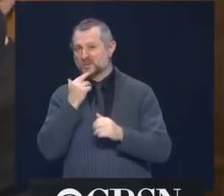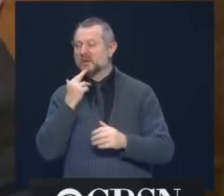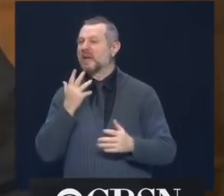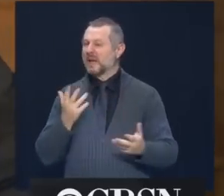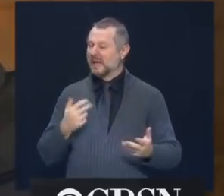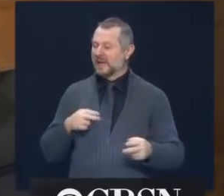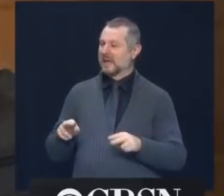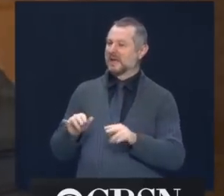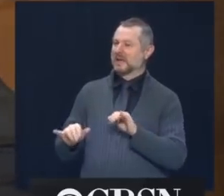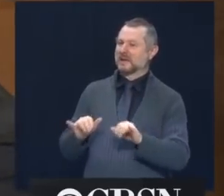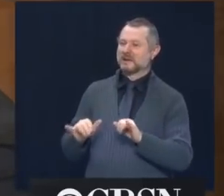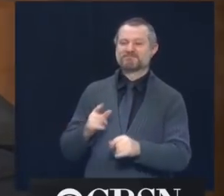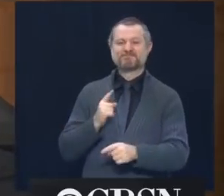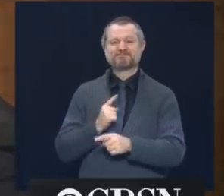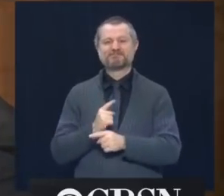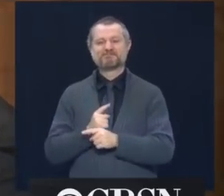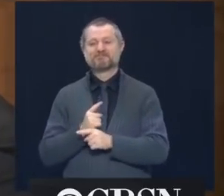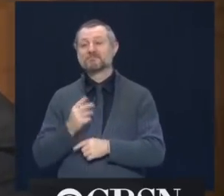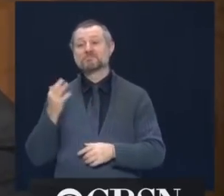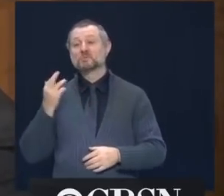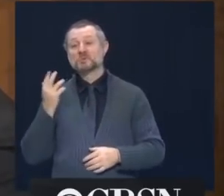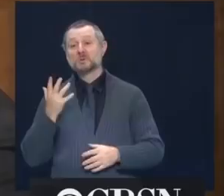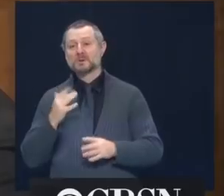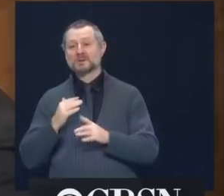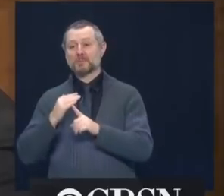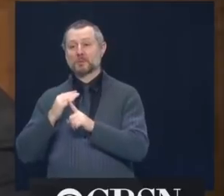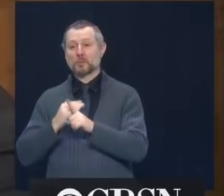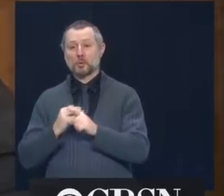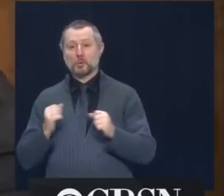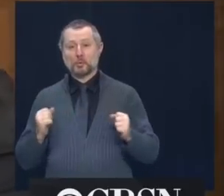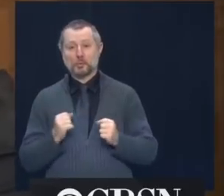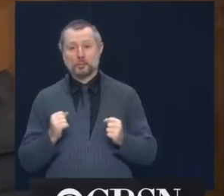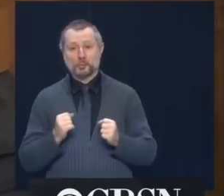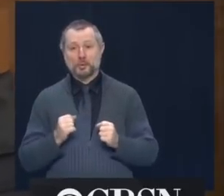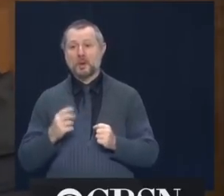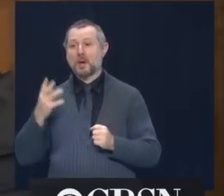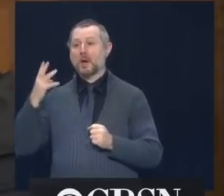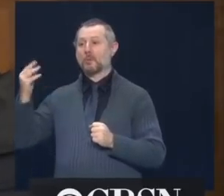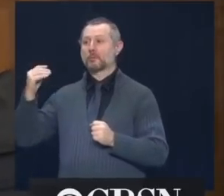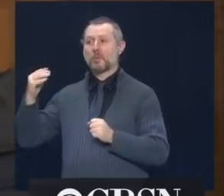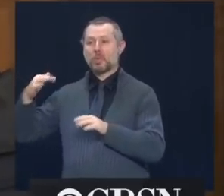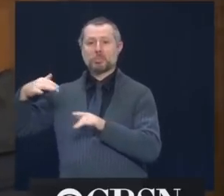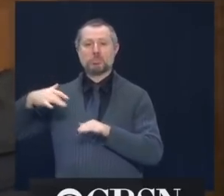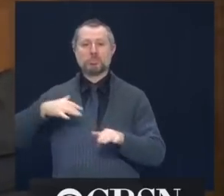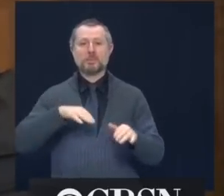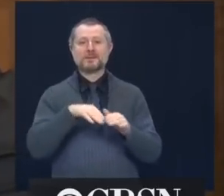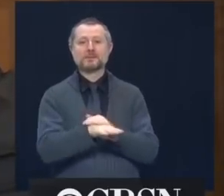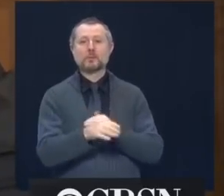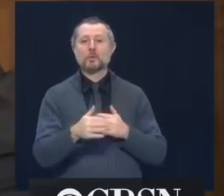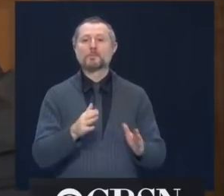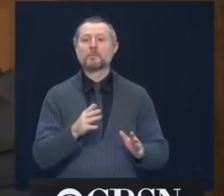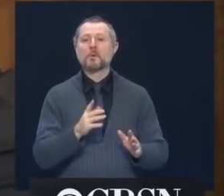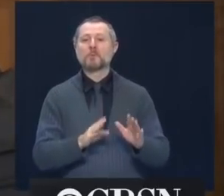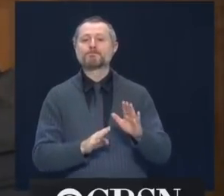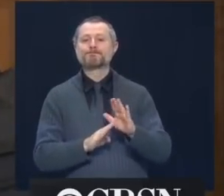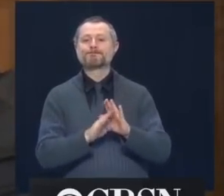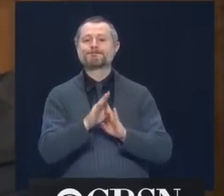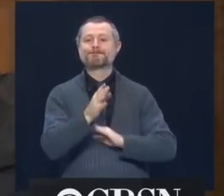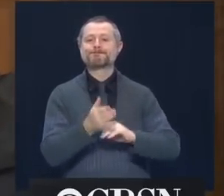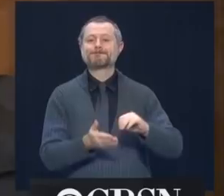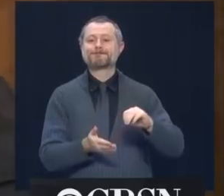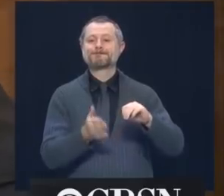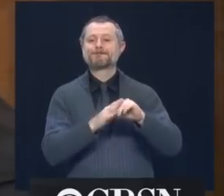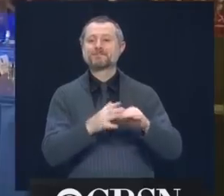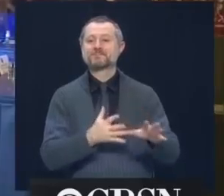sense as it gets colder and you're moving into indoor dining. Those numbers are growing faster than every other